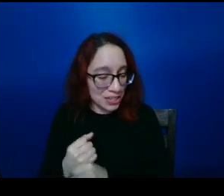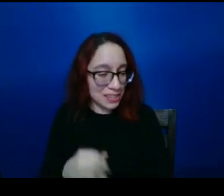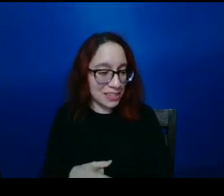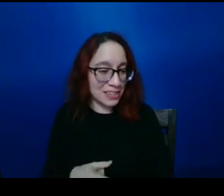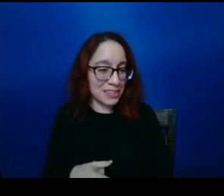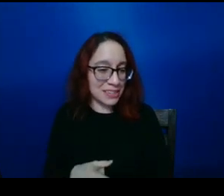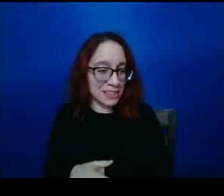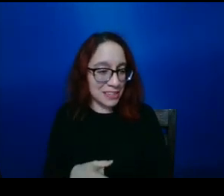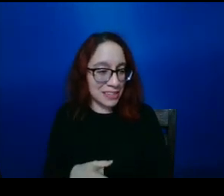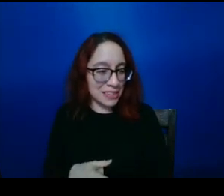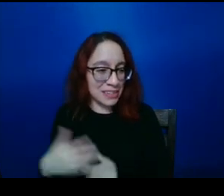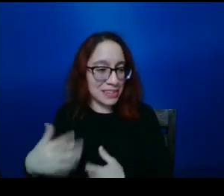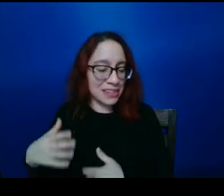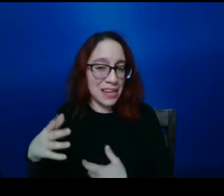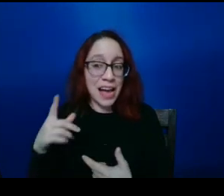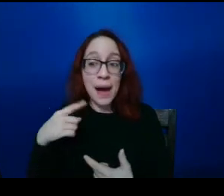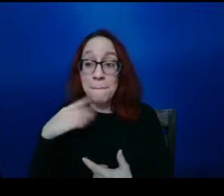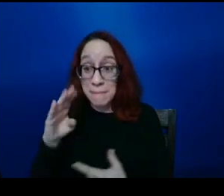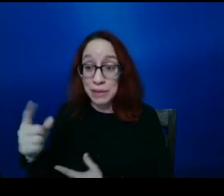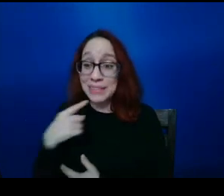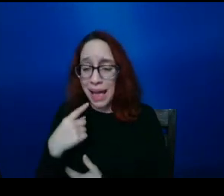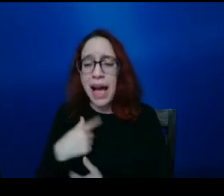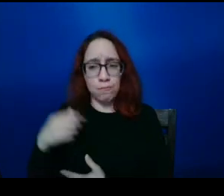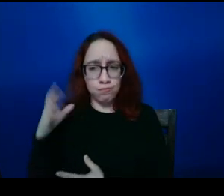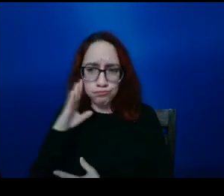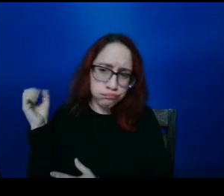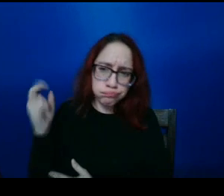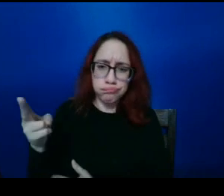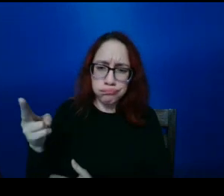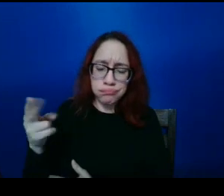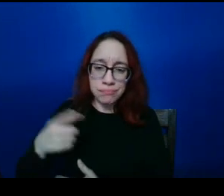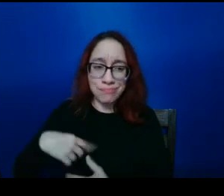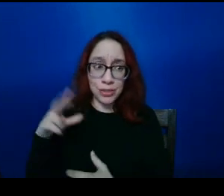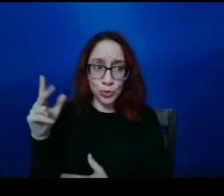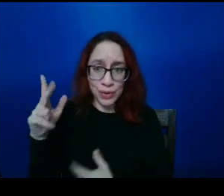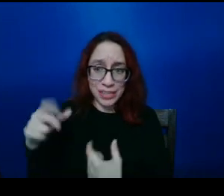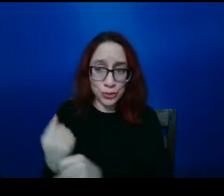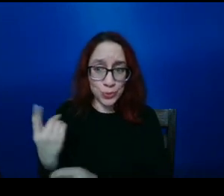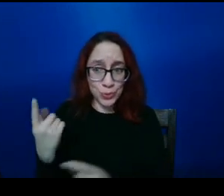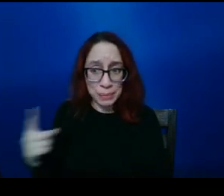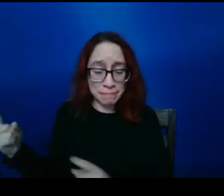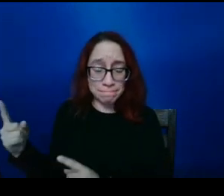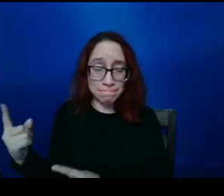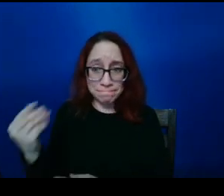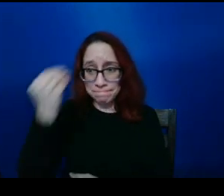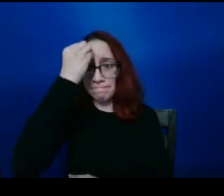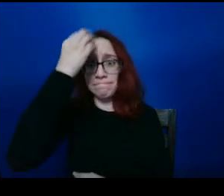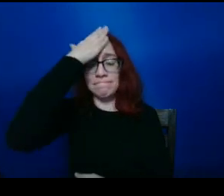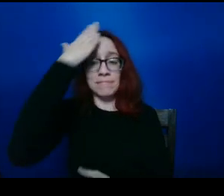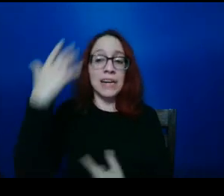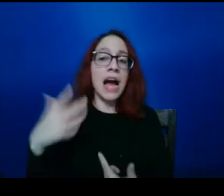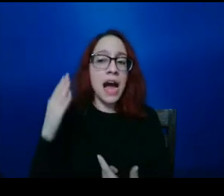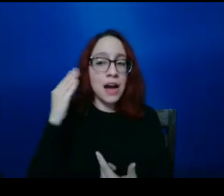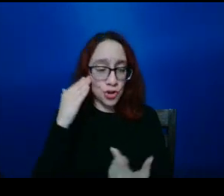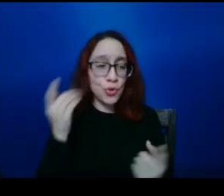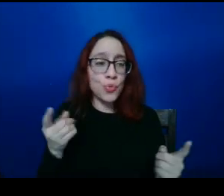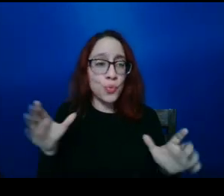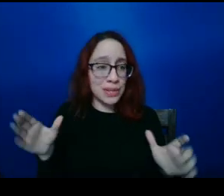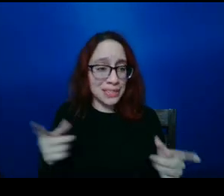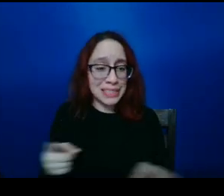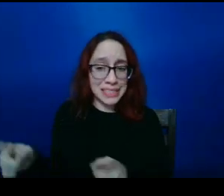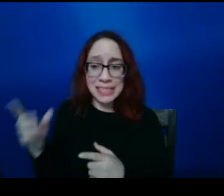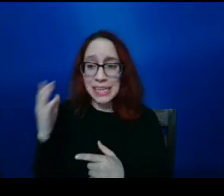Bill told them we was going to beat them. And so I'll never forget that. It was 23 years ago. So I know what he's done.